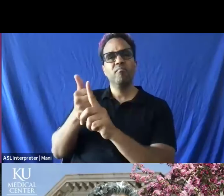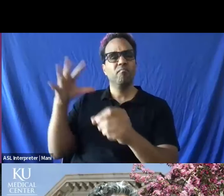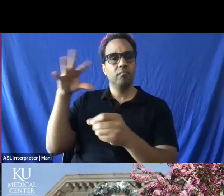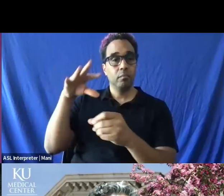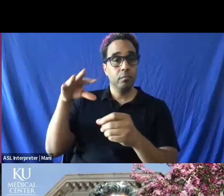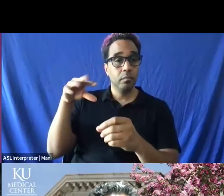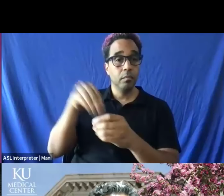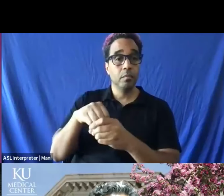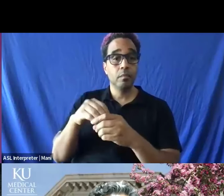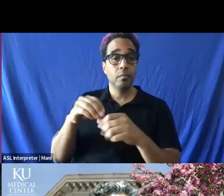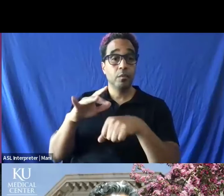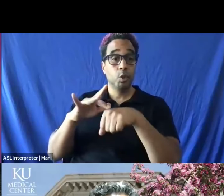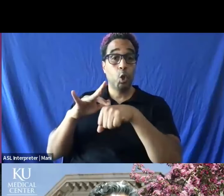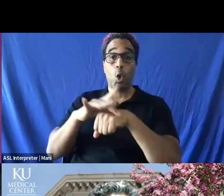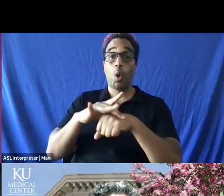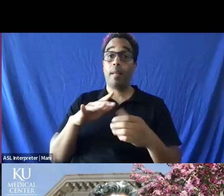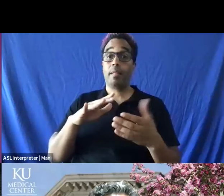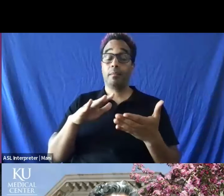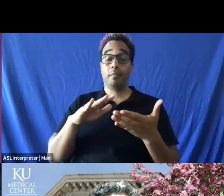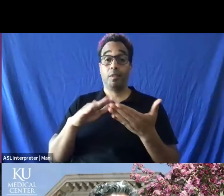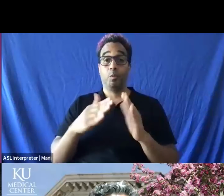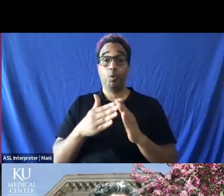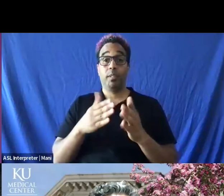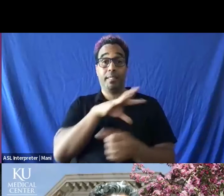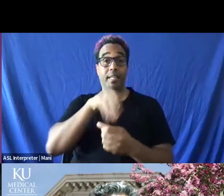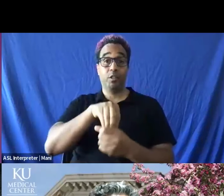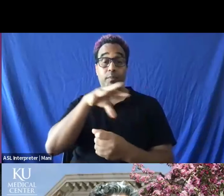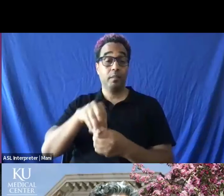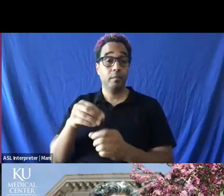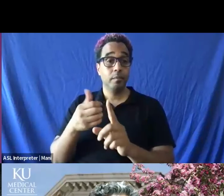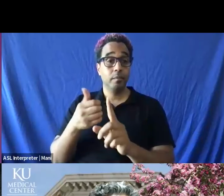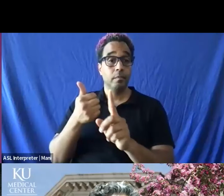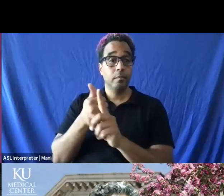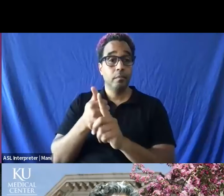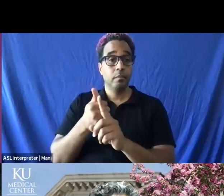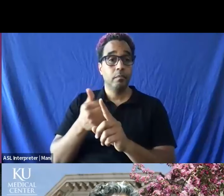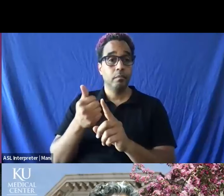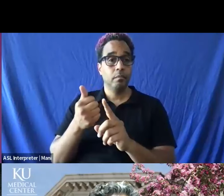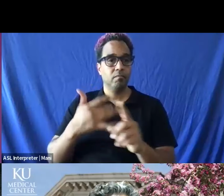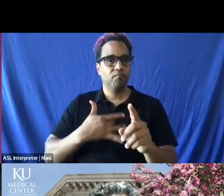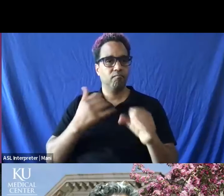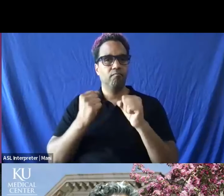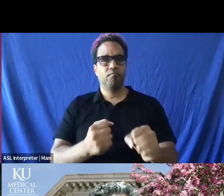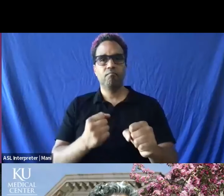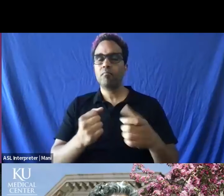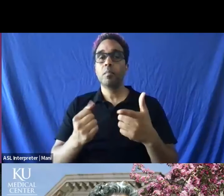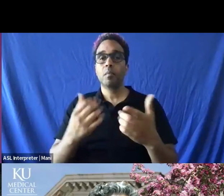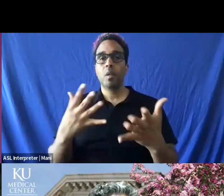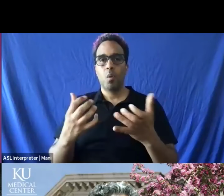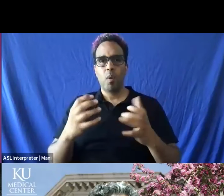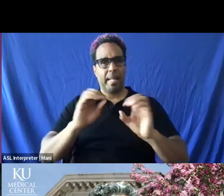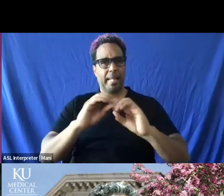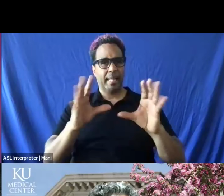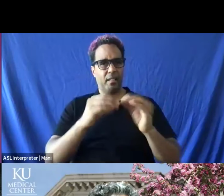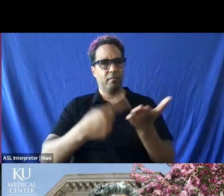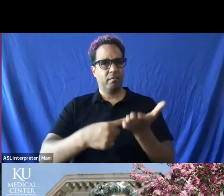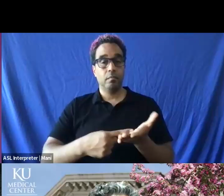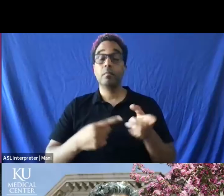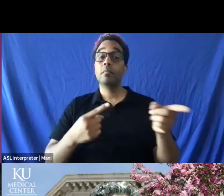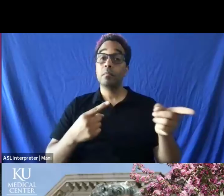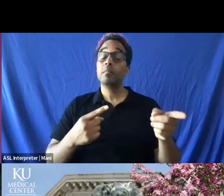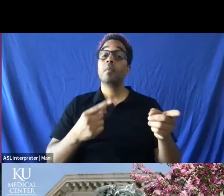said his moment of clarity came. He wanted to go out to the community in Houston and give a talk about